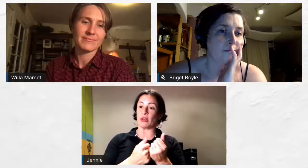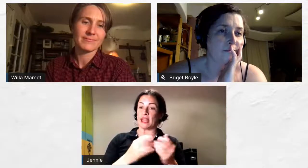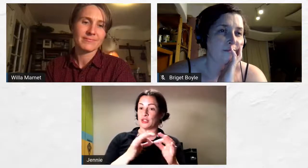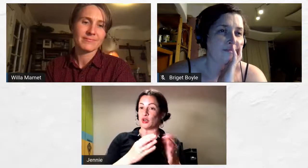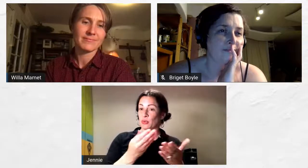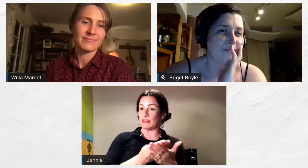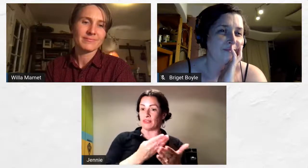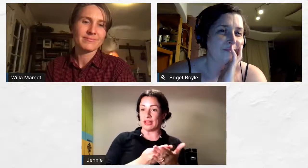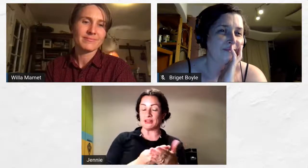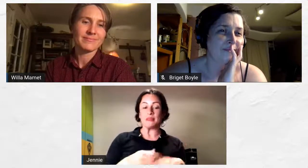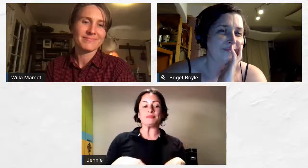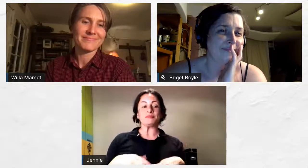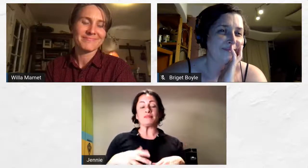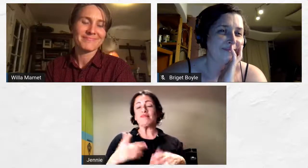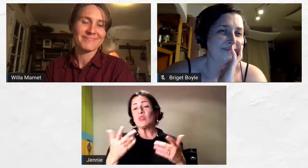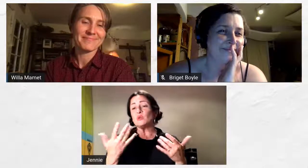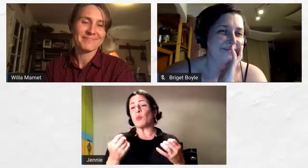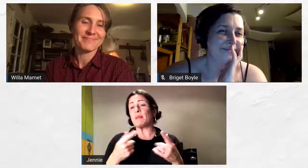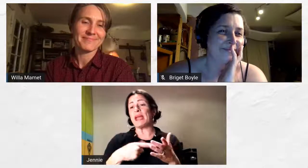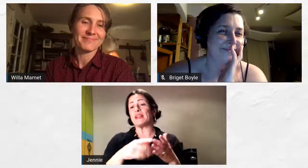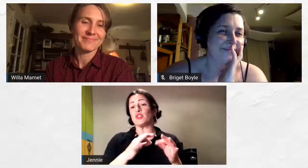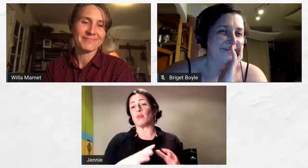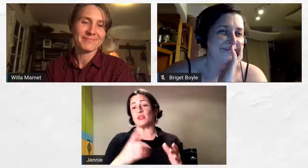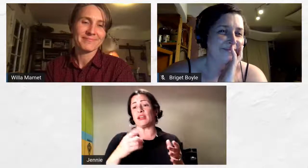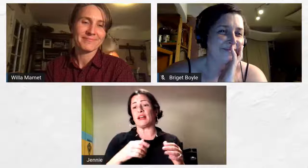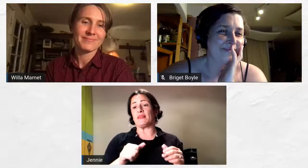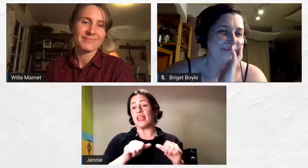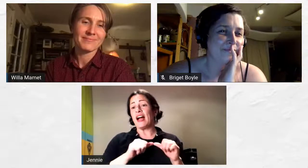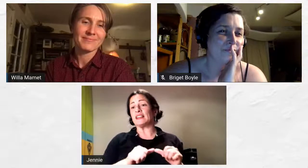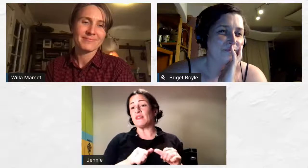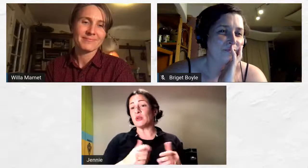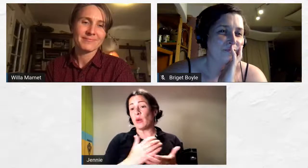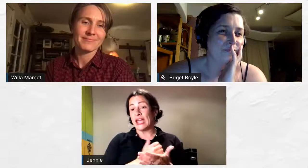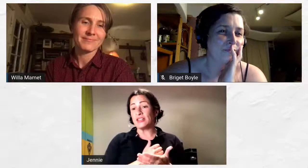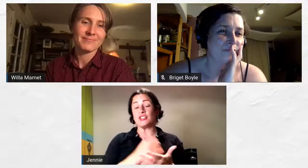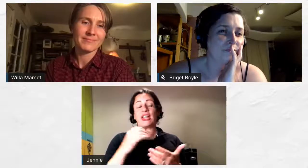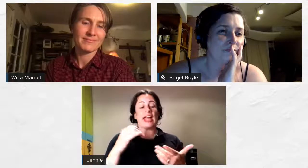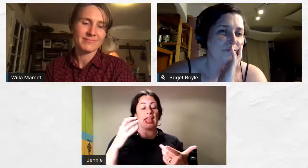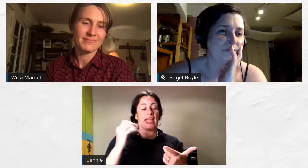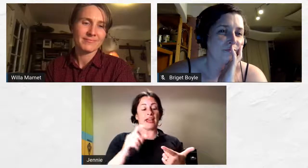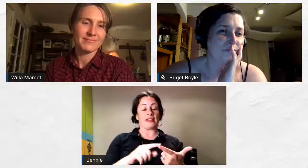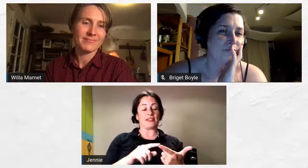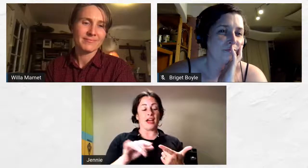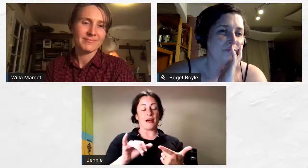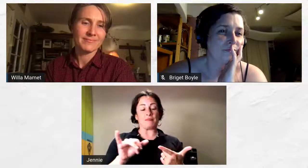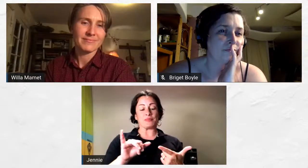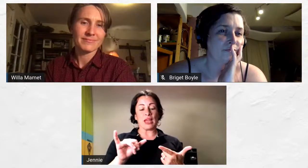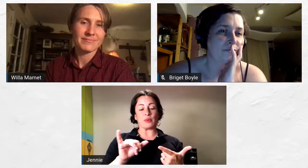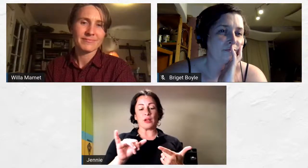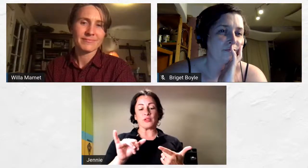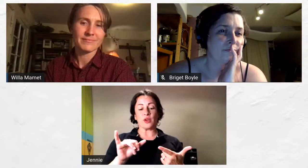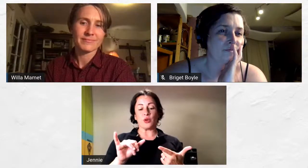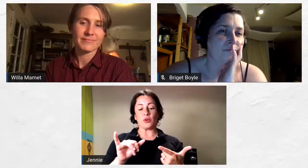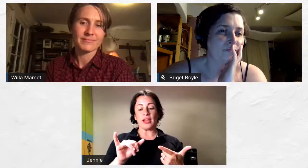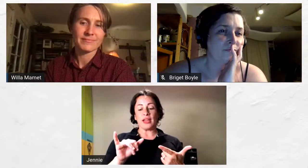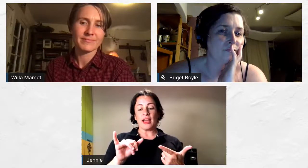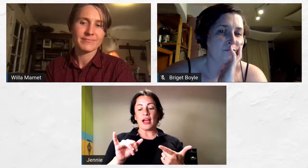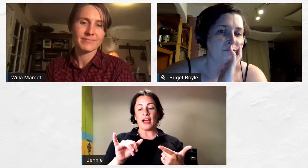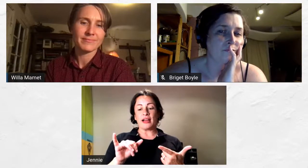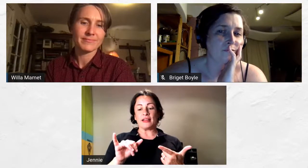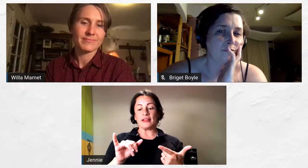and support that interpreting fund. So we want to pay interpreters a living wage, and we